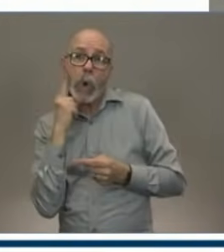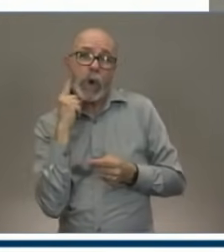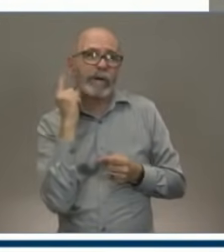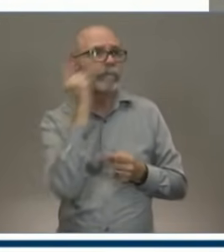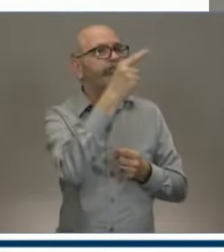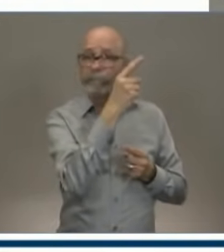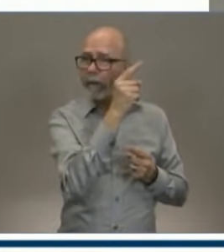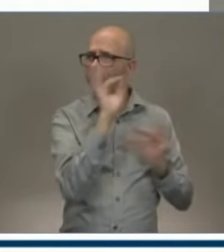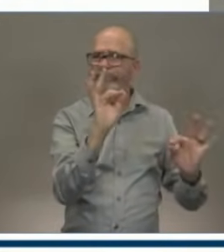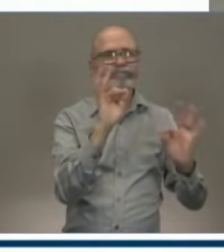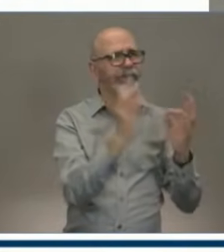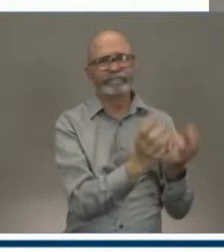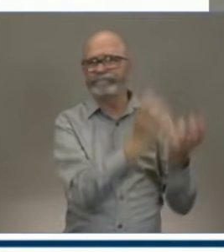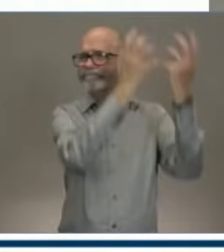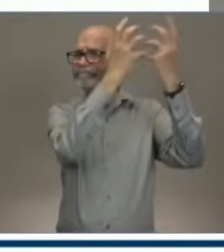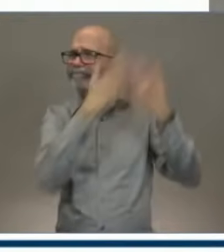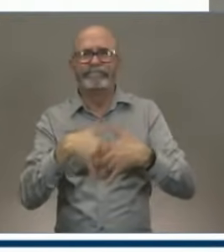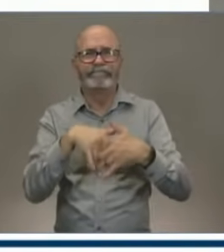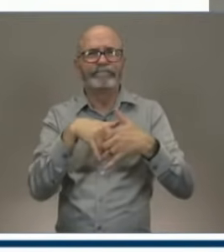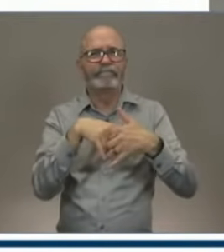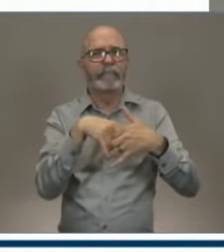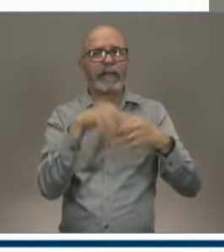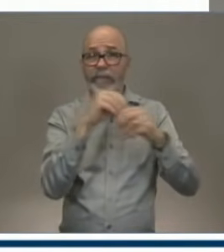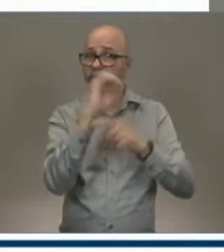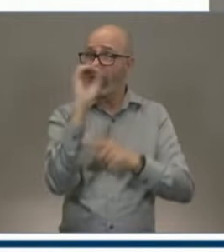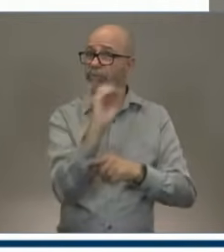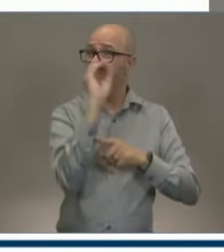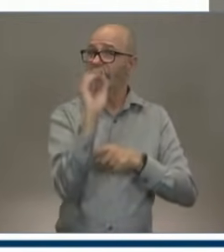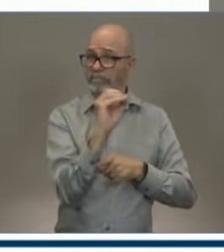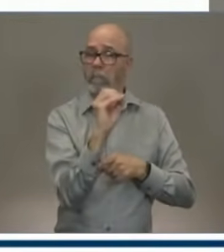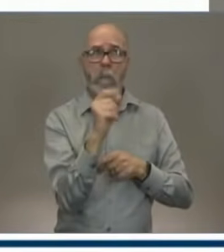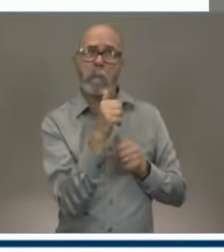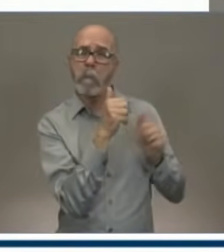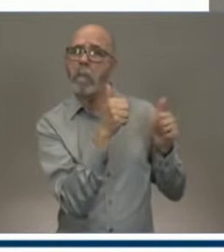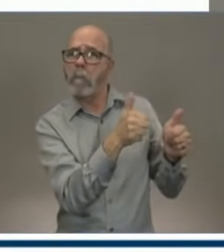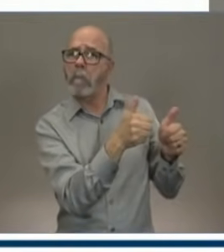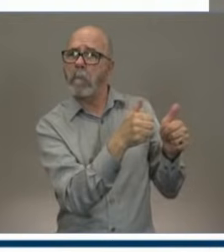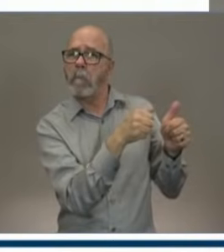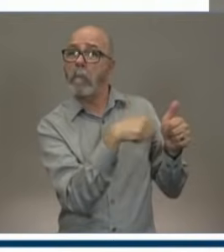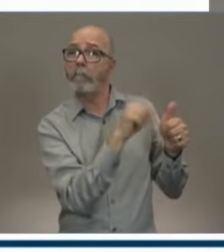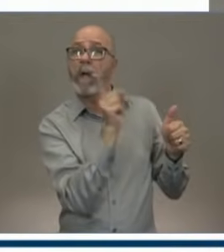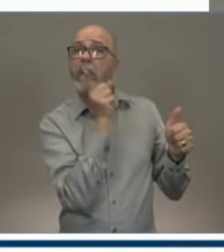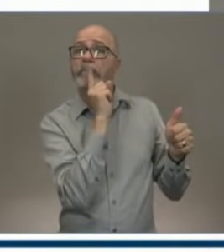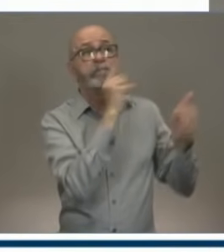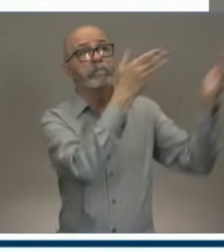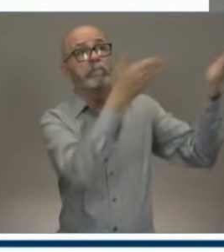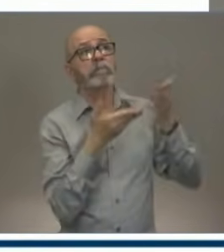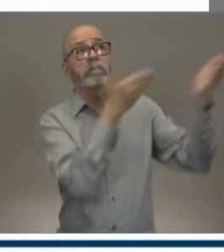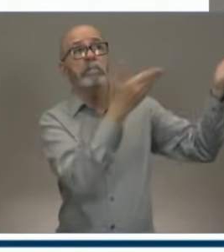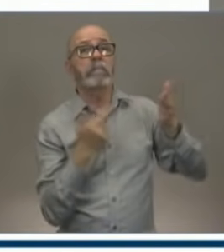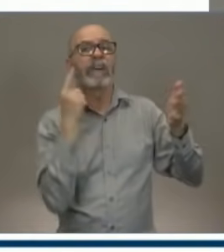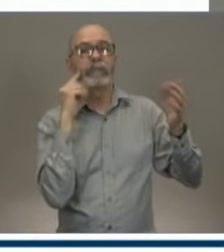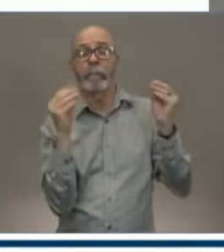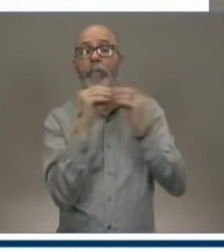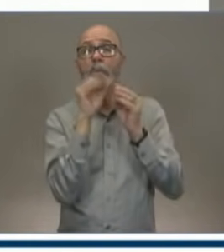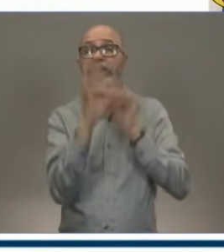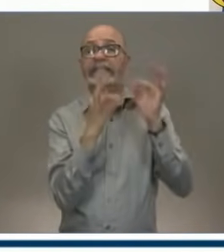Ontario, but we'd actually never received any specimens from Ontario to test. Go ahead with your follow-up,